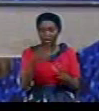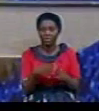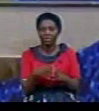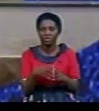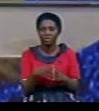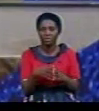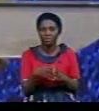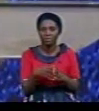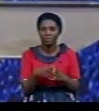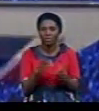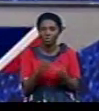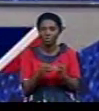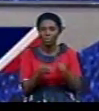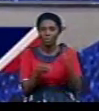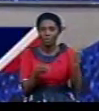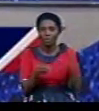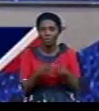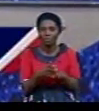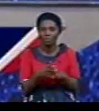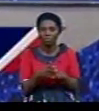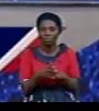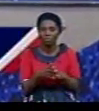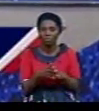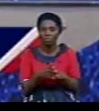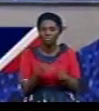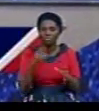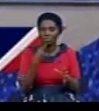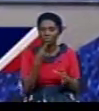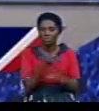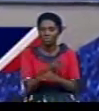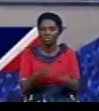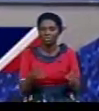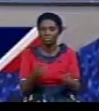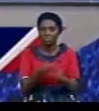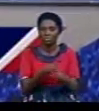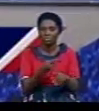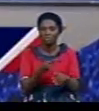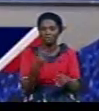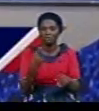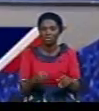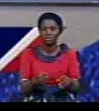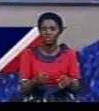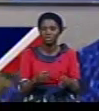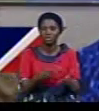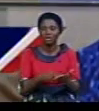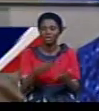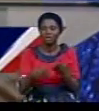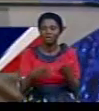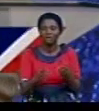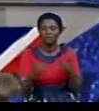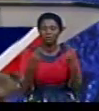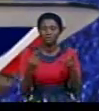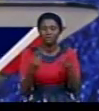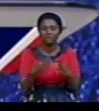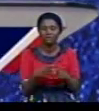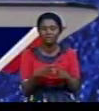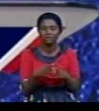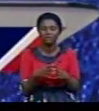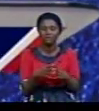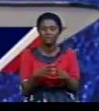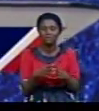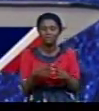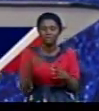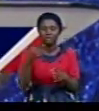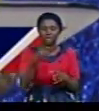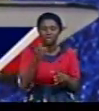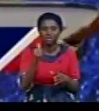thorough deliverance from the consequence of sin in Galatians chapter 3 we're eating